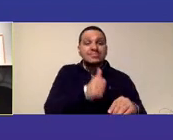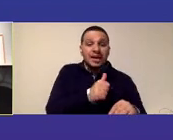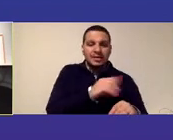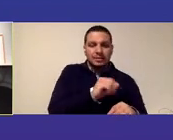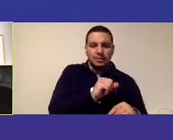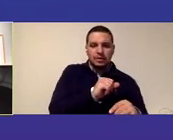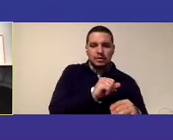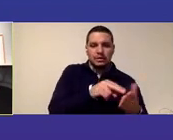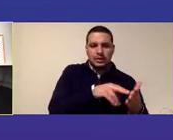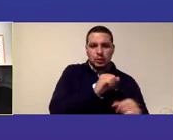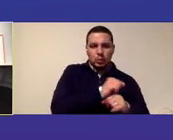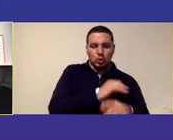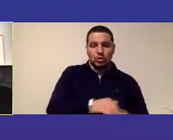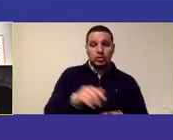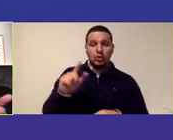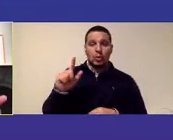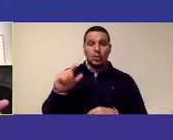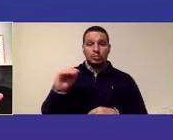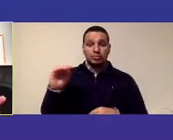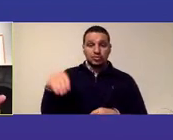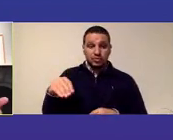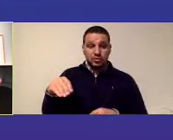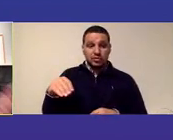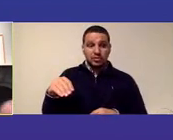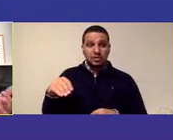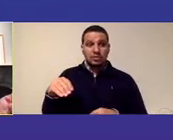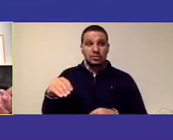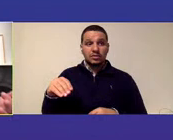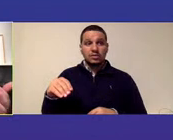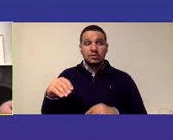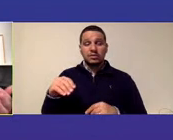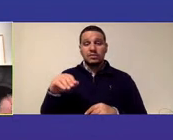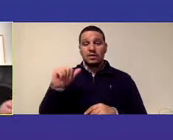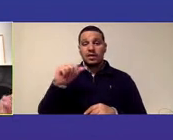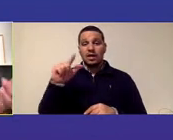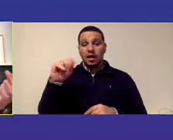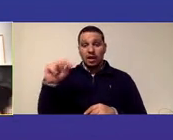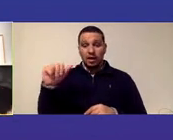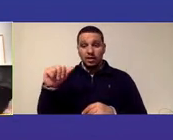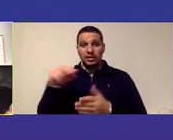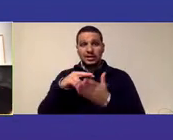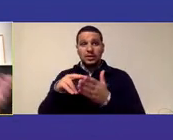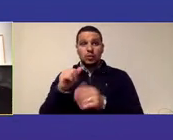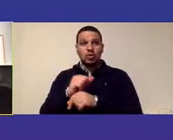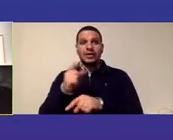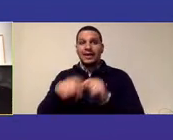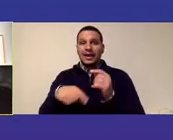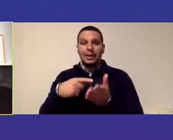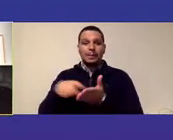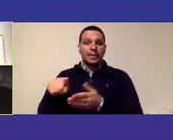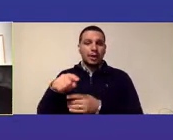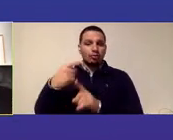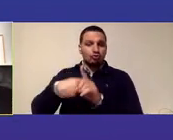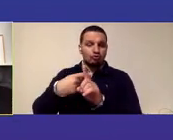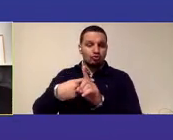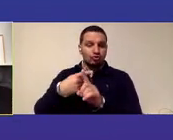workers. 21% of ALANA dance workers were unable to pay rent or mortgage in October,